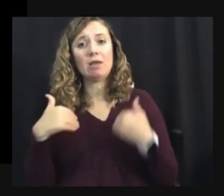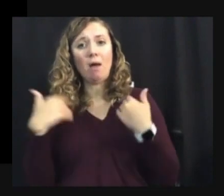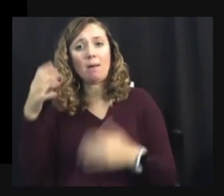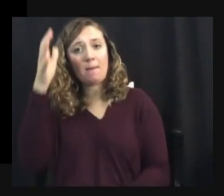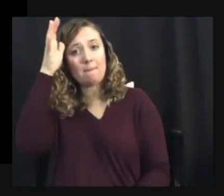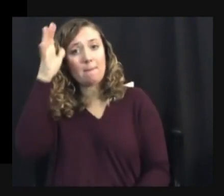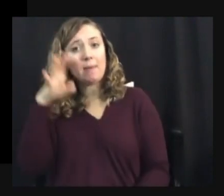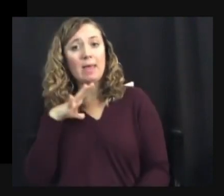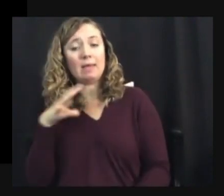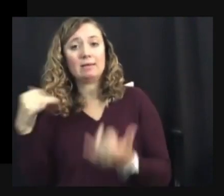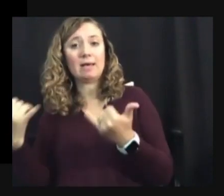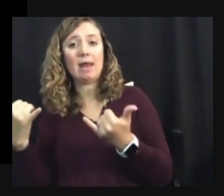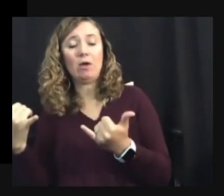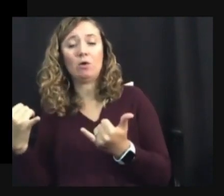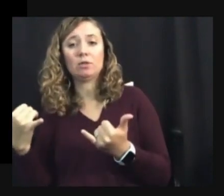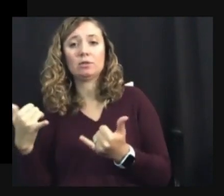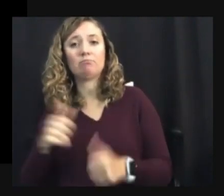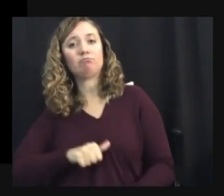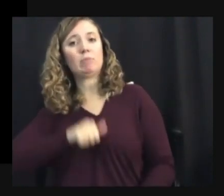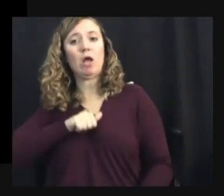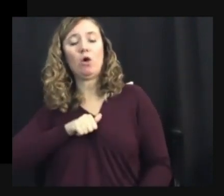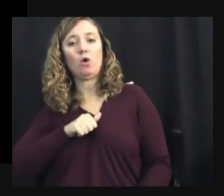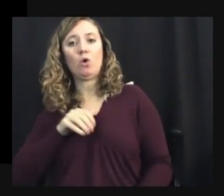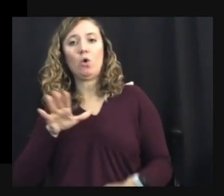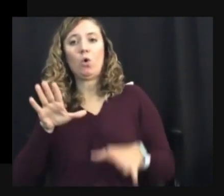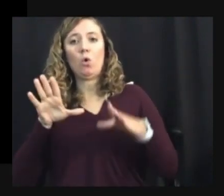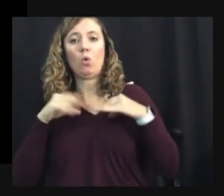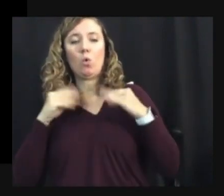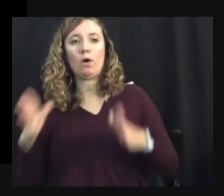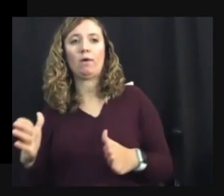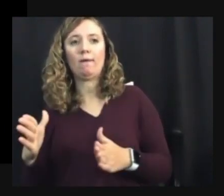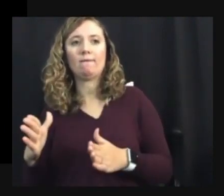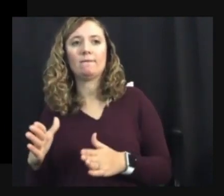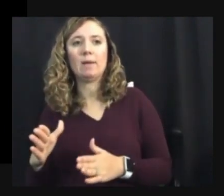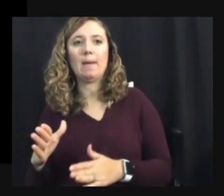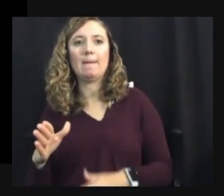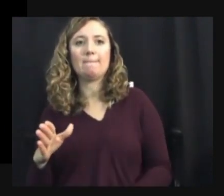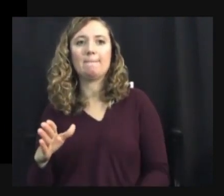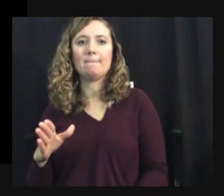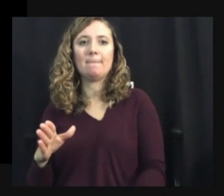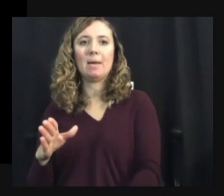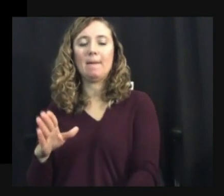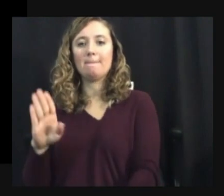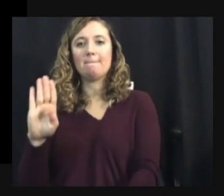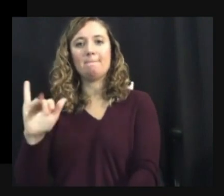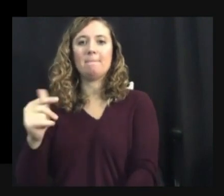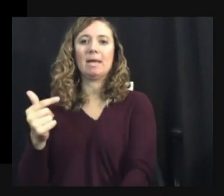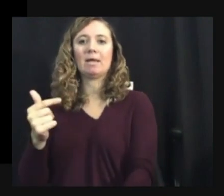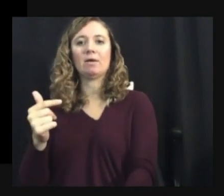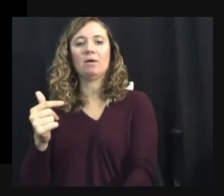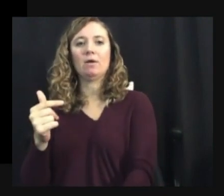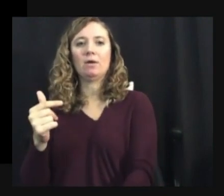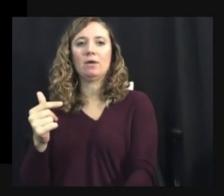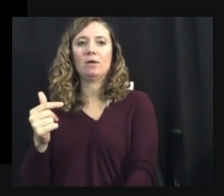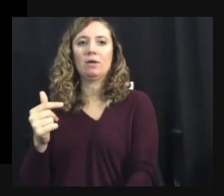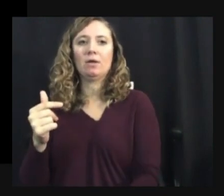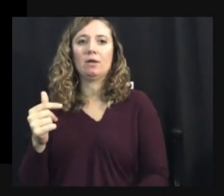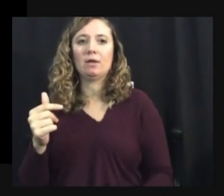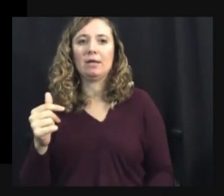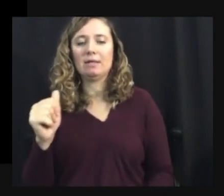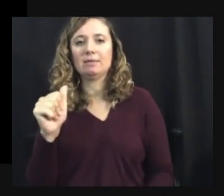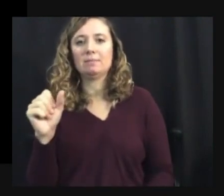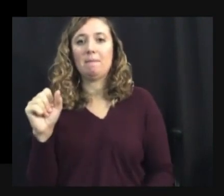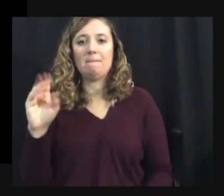of Big Al's Best, and his company sells delicious toffee in San